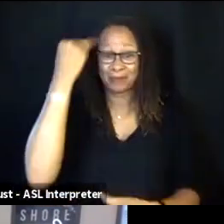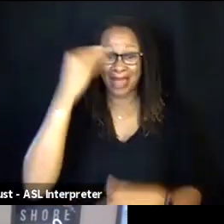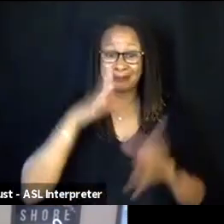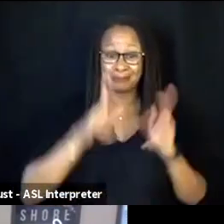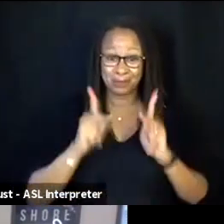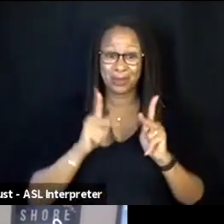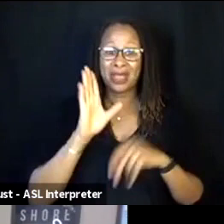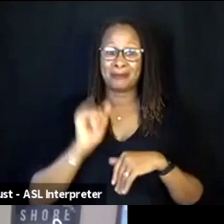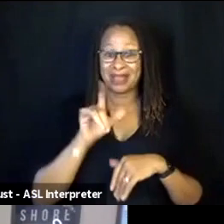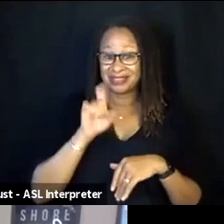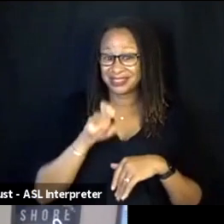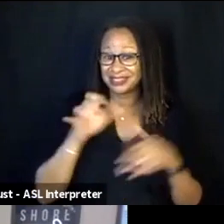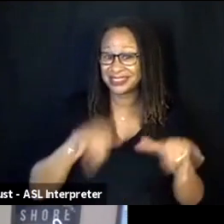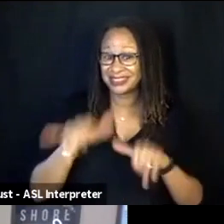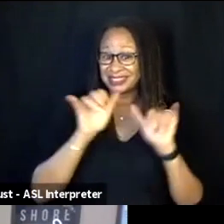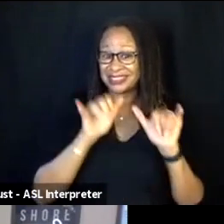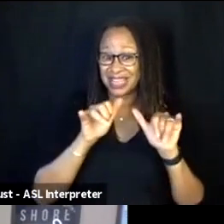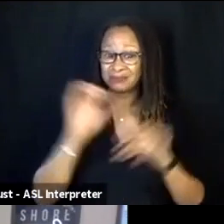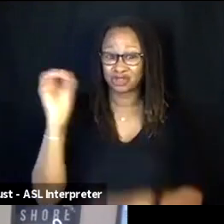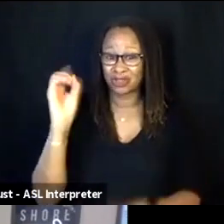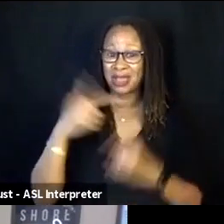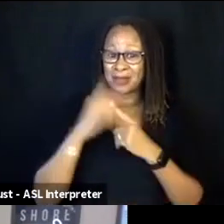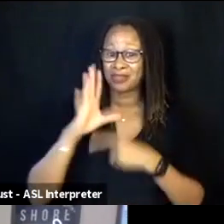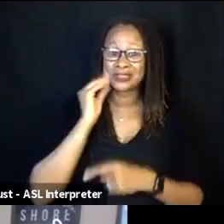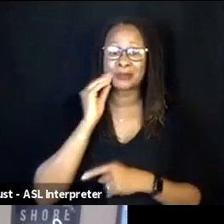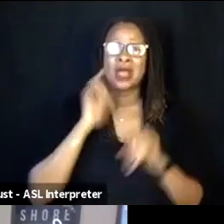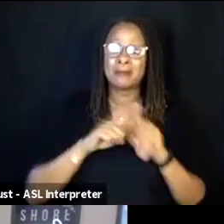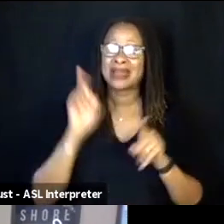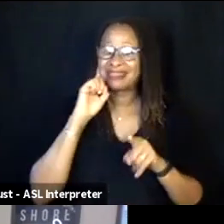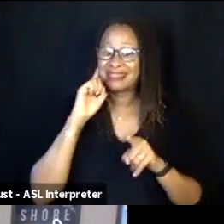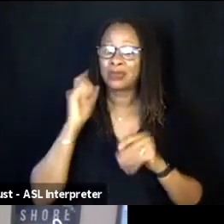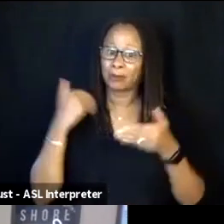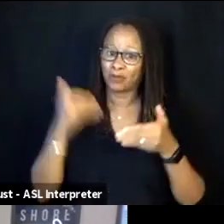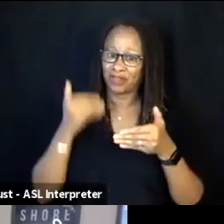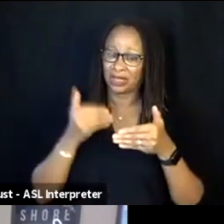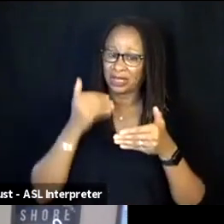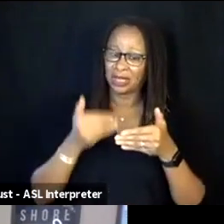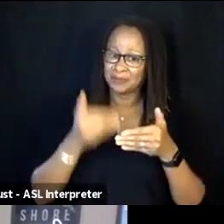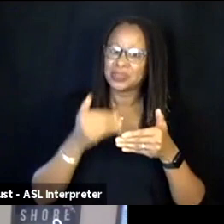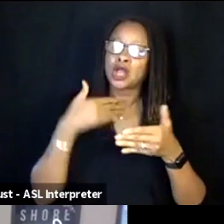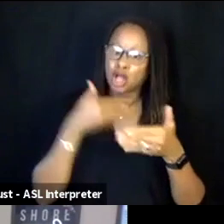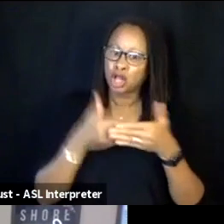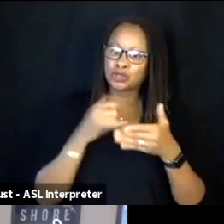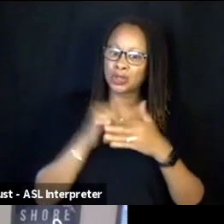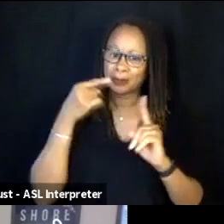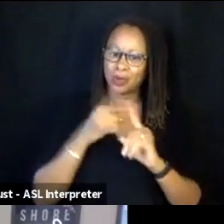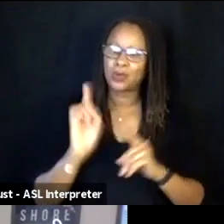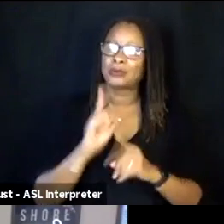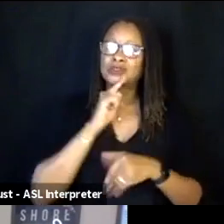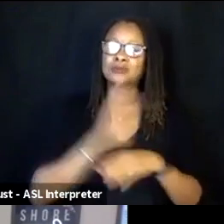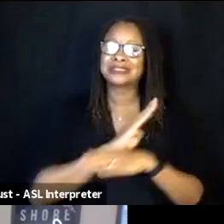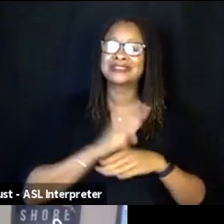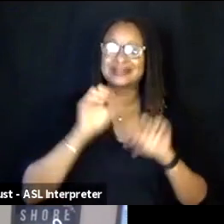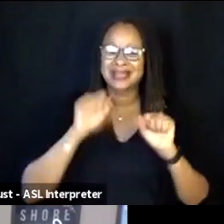by necessarily to the same degree about their experiences, but I think we're moving positively in that direction to actually believing what